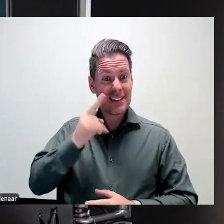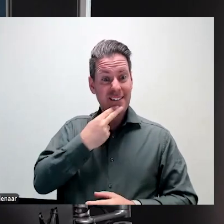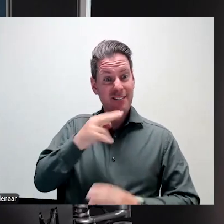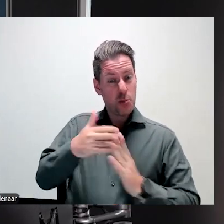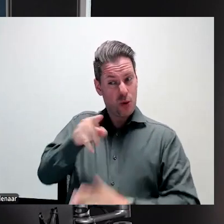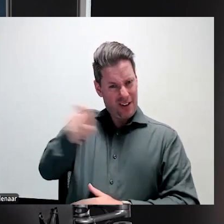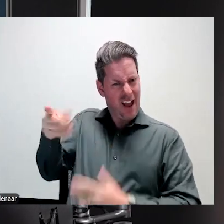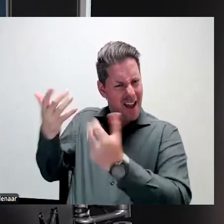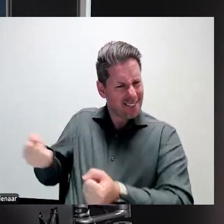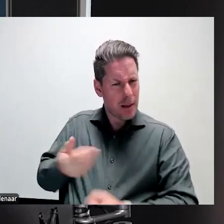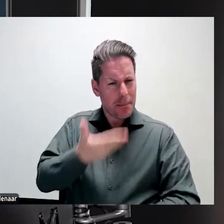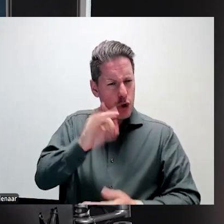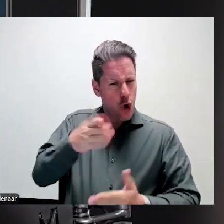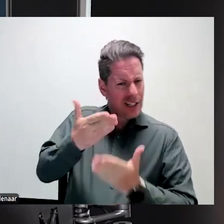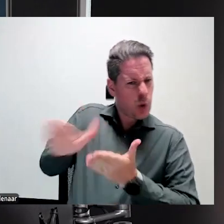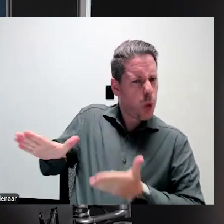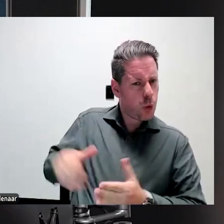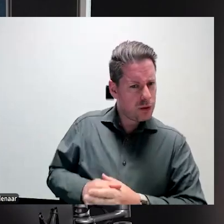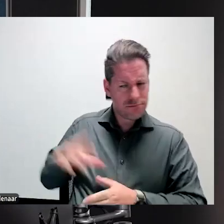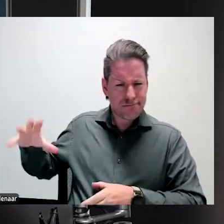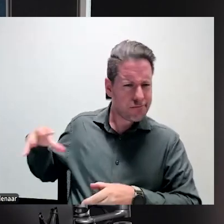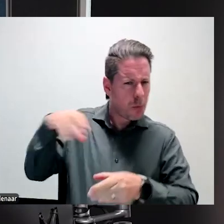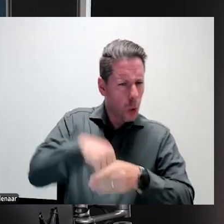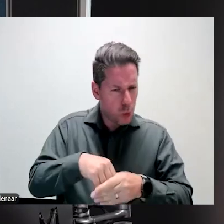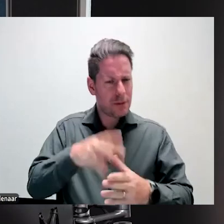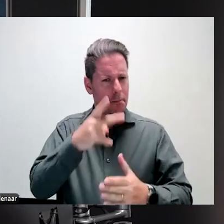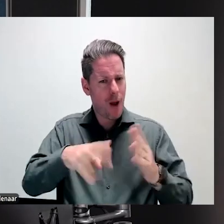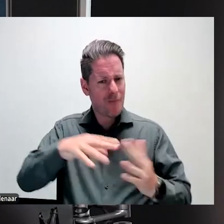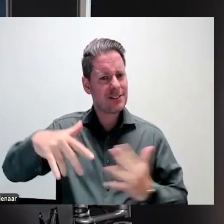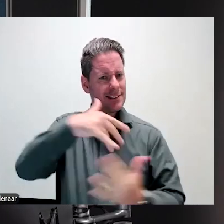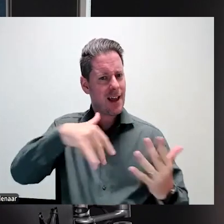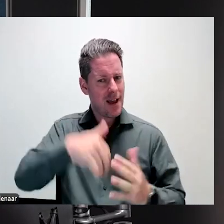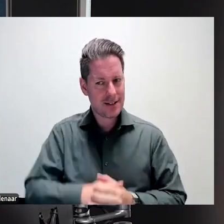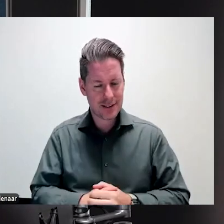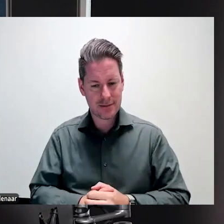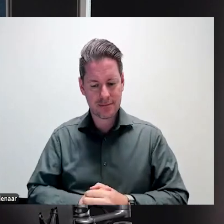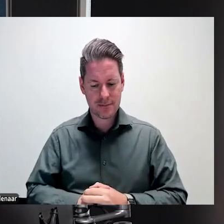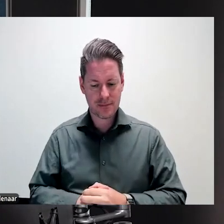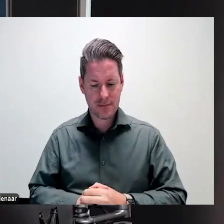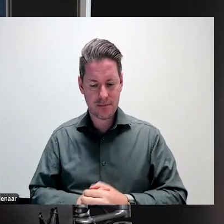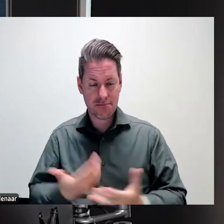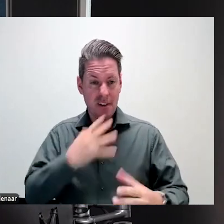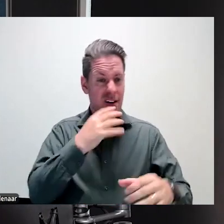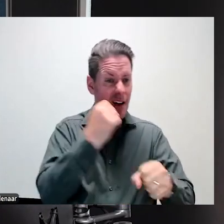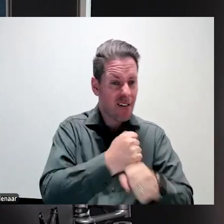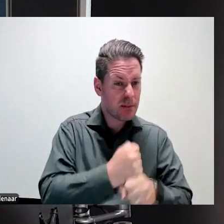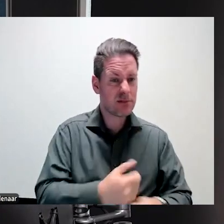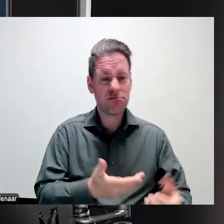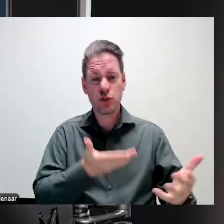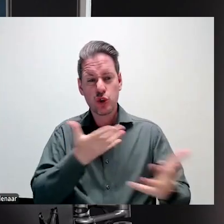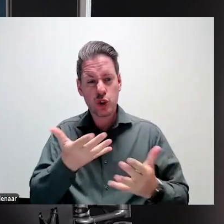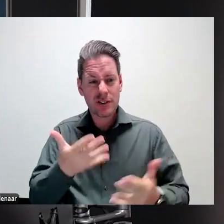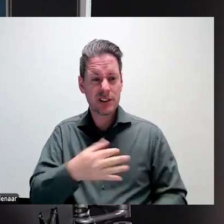us as part of the wider society. And I spoke to services, whether it's government or private or through a